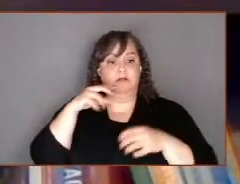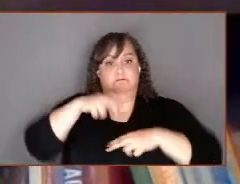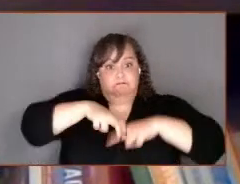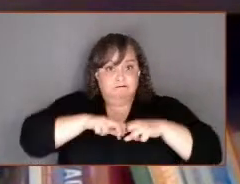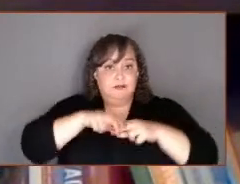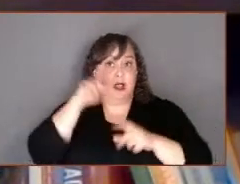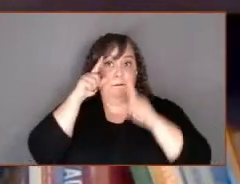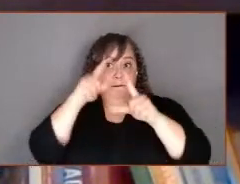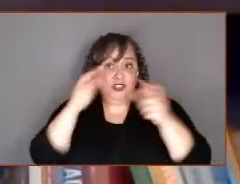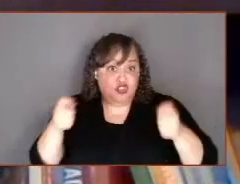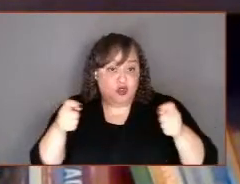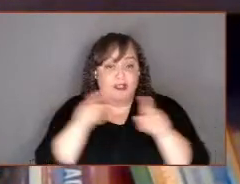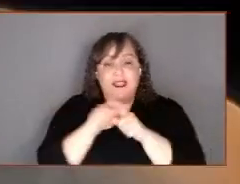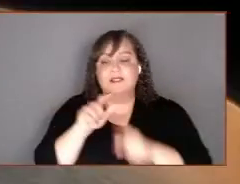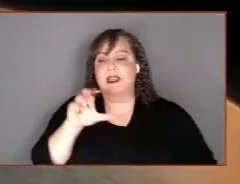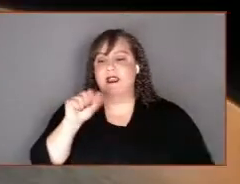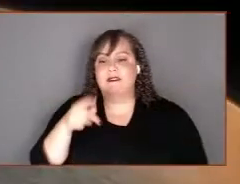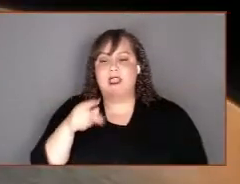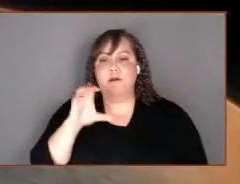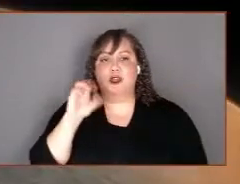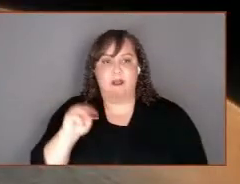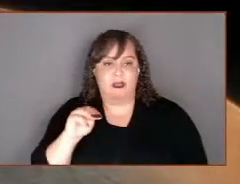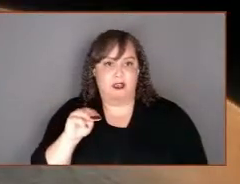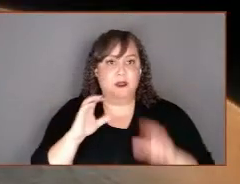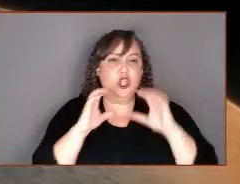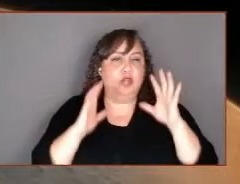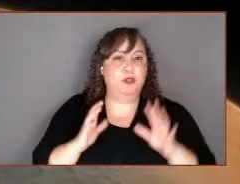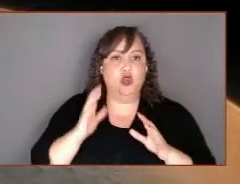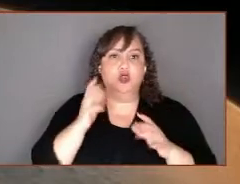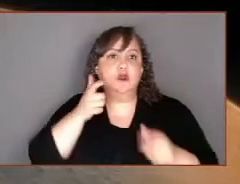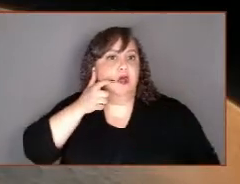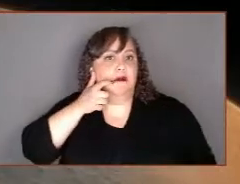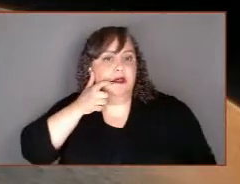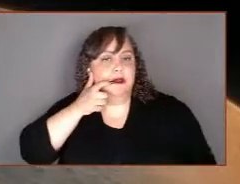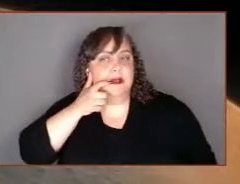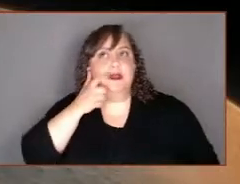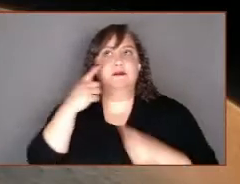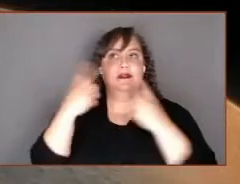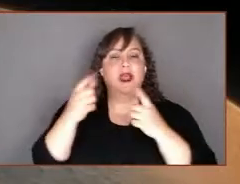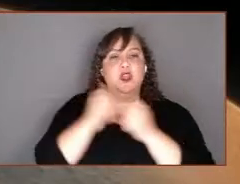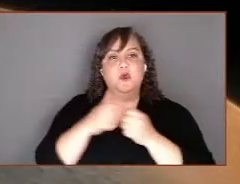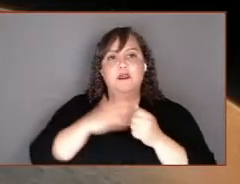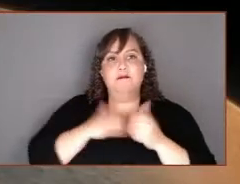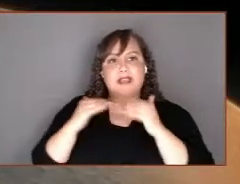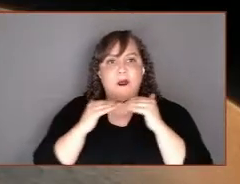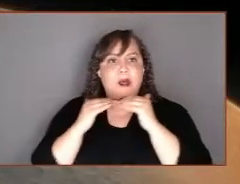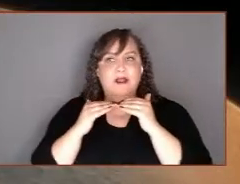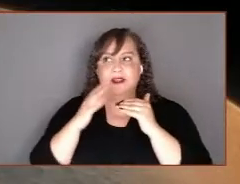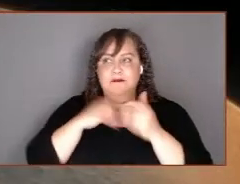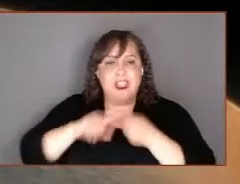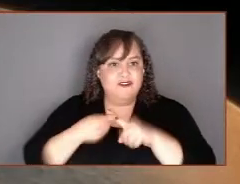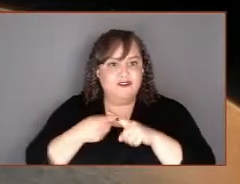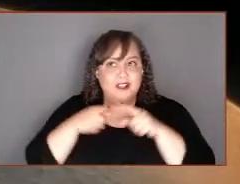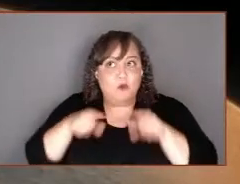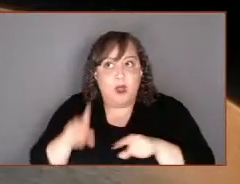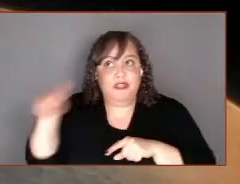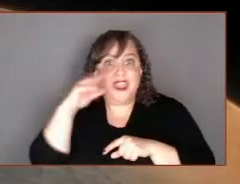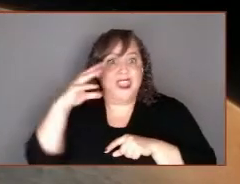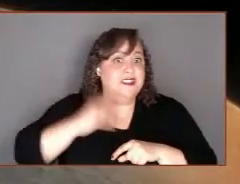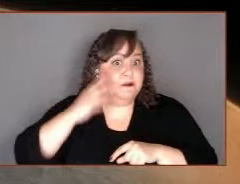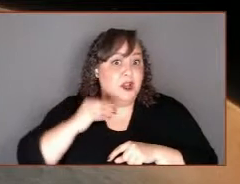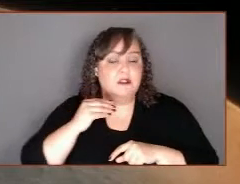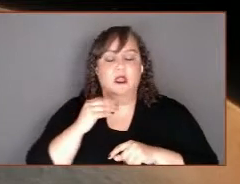as the Capcom, speaking to crew members, my colleagues, my friends, while they're experiencing that, it would be unreal. And